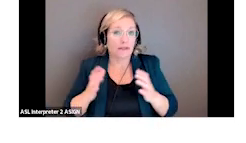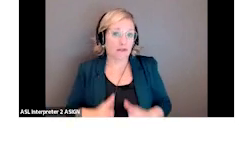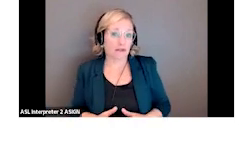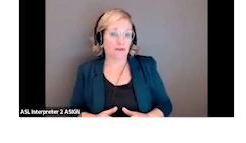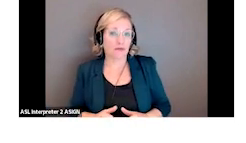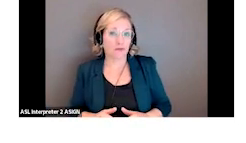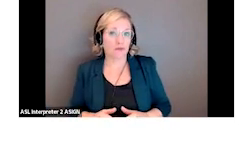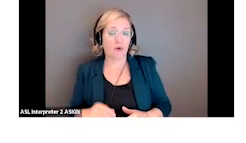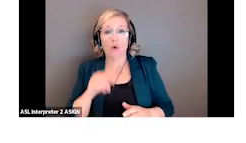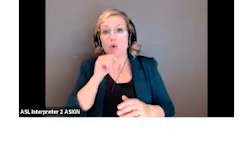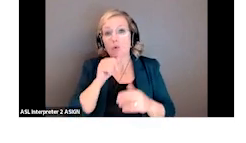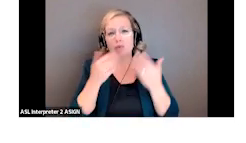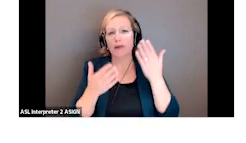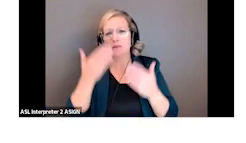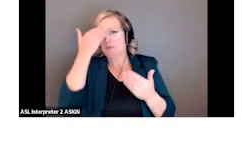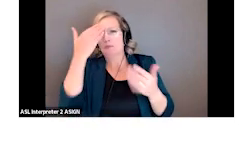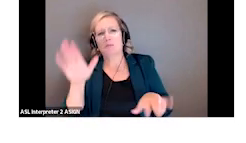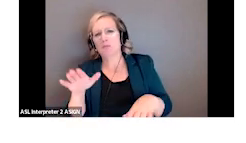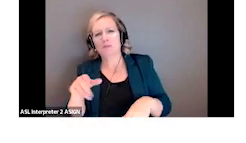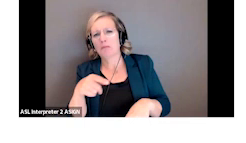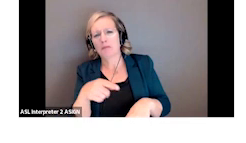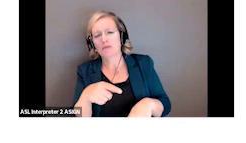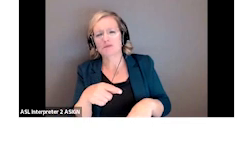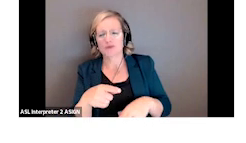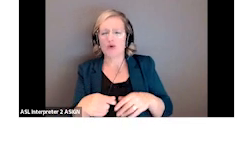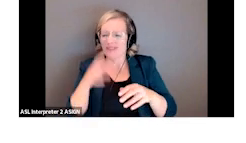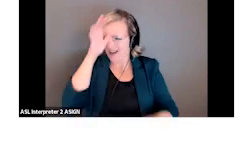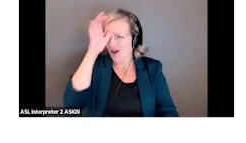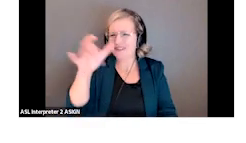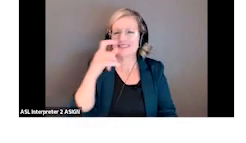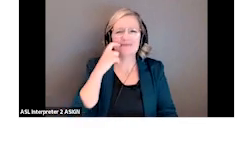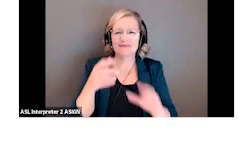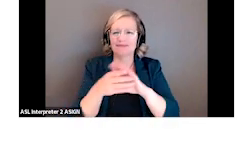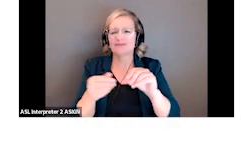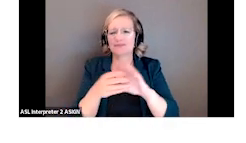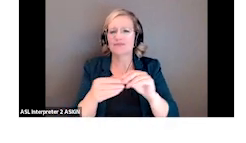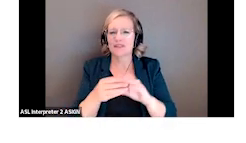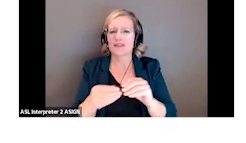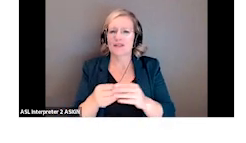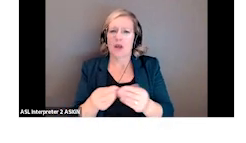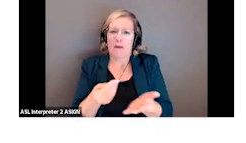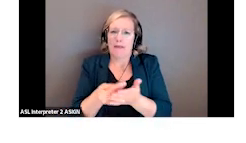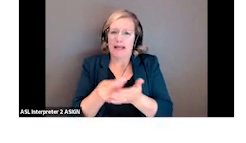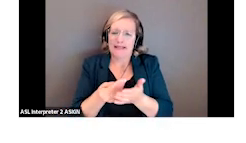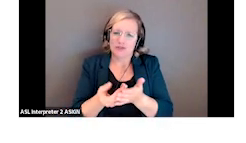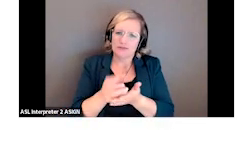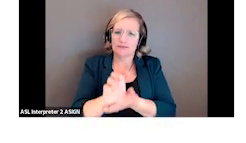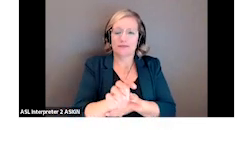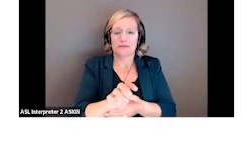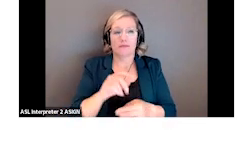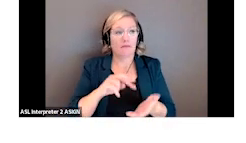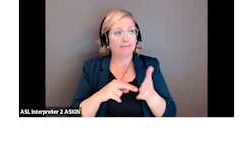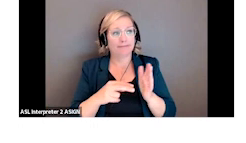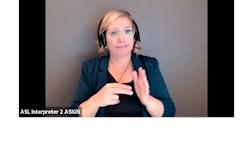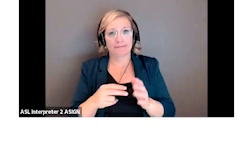brand through that tool. So those are the investing that what I mean in reviews. I do not mean going